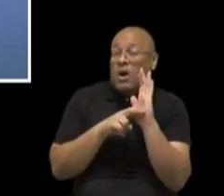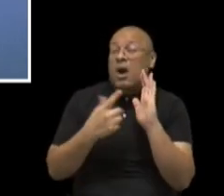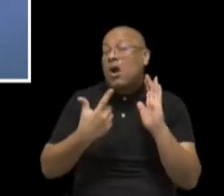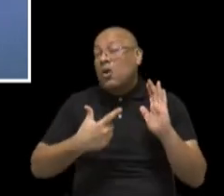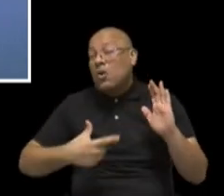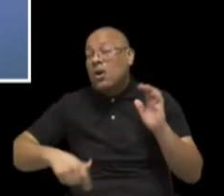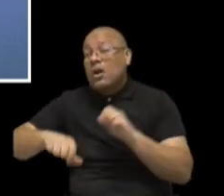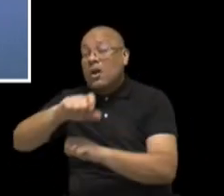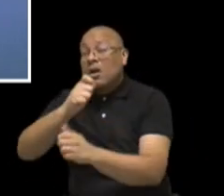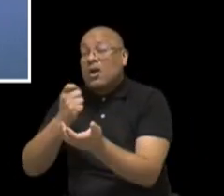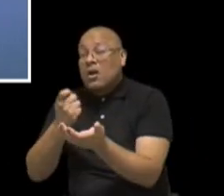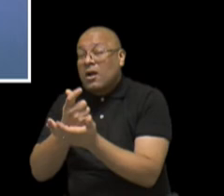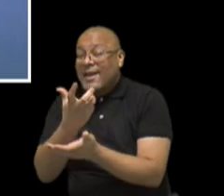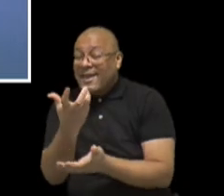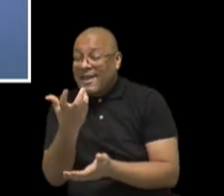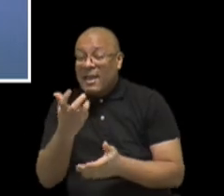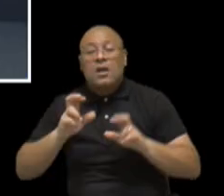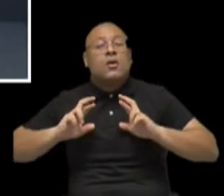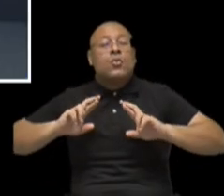your customer wants?